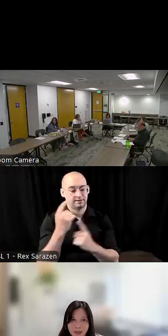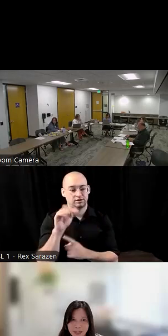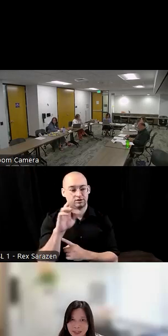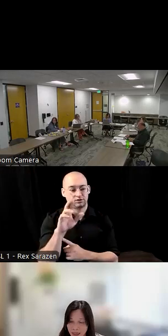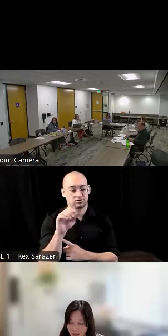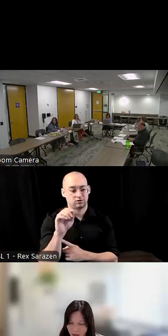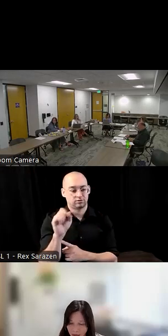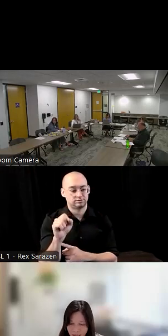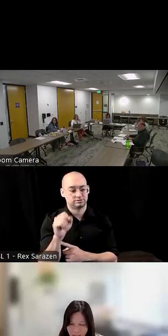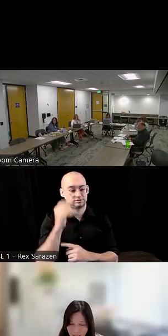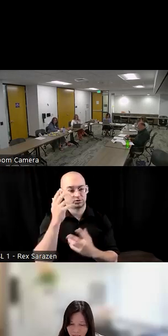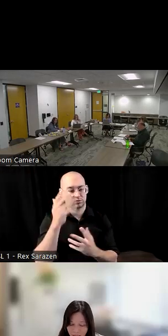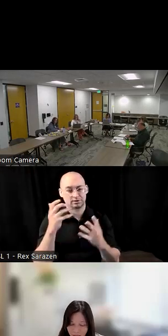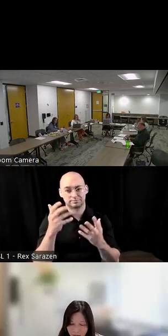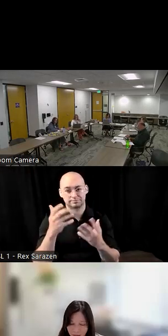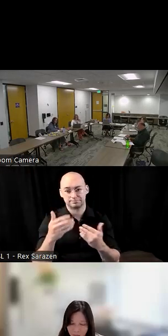do you want to take it away?